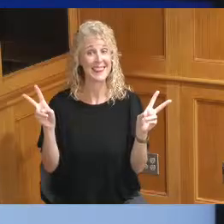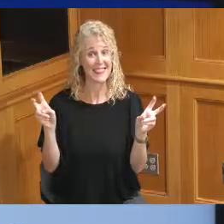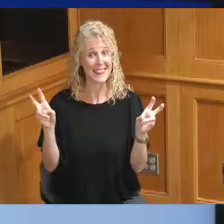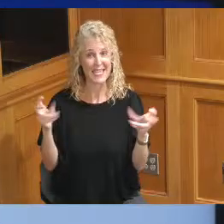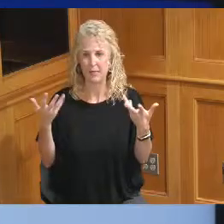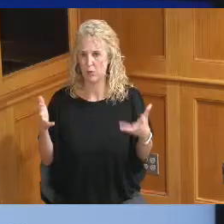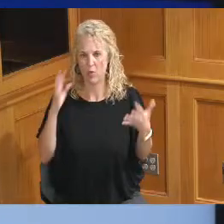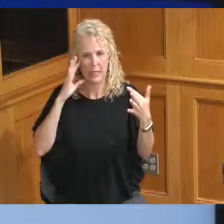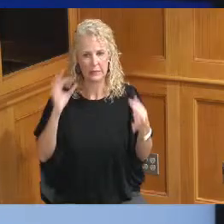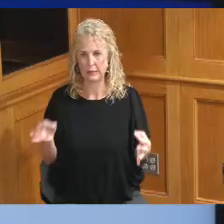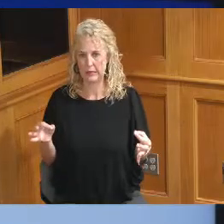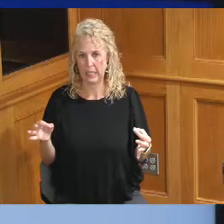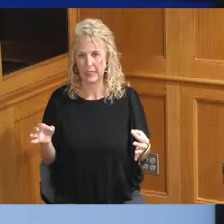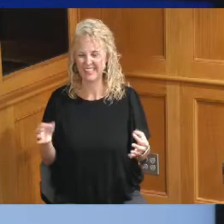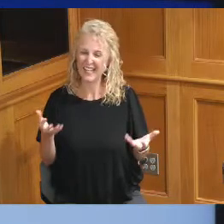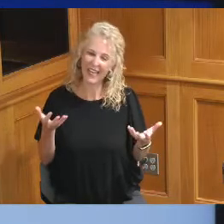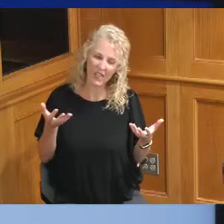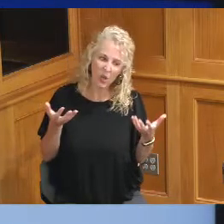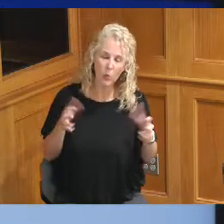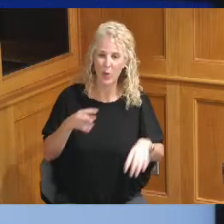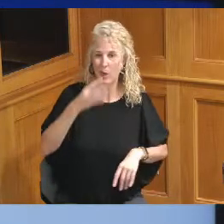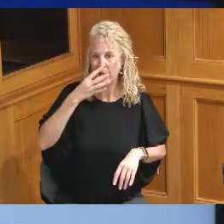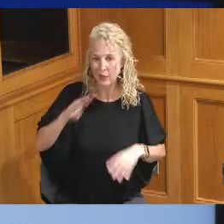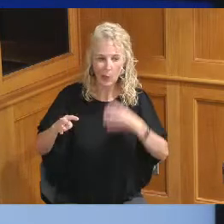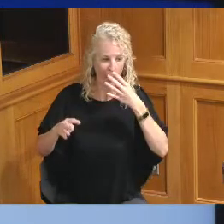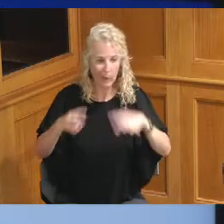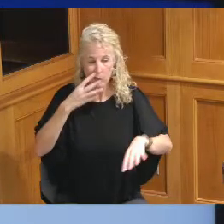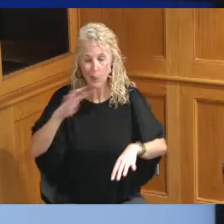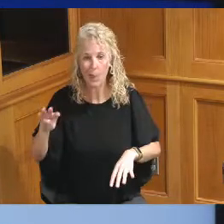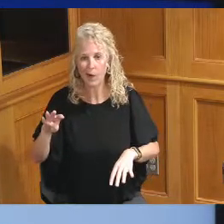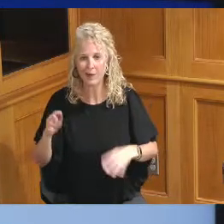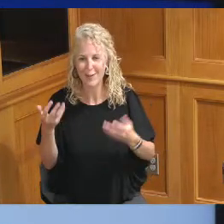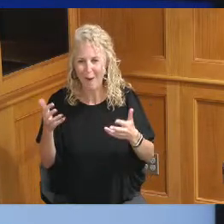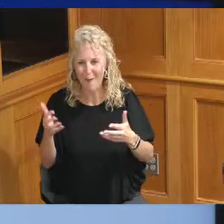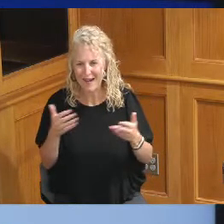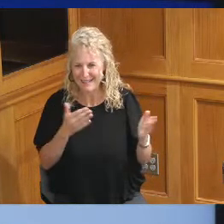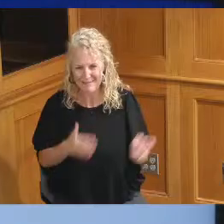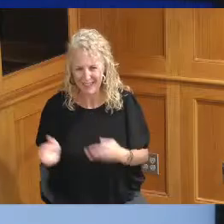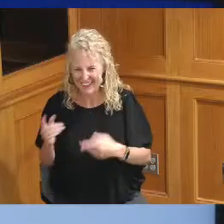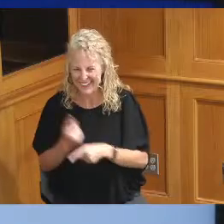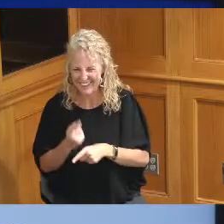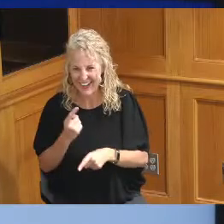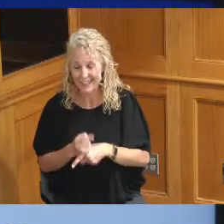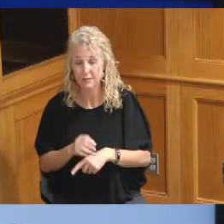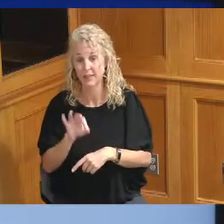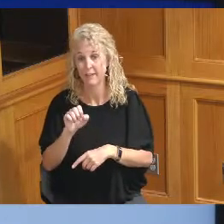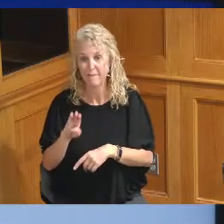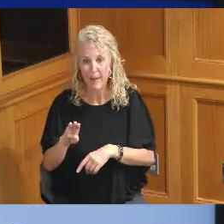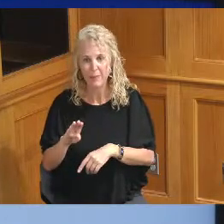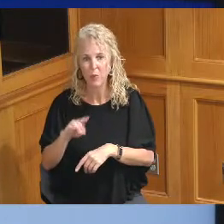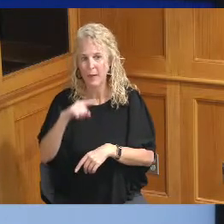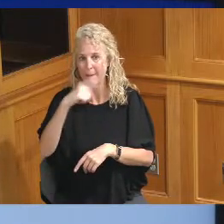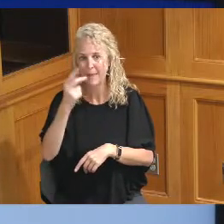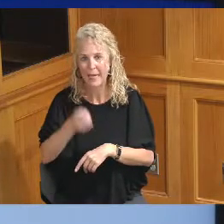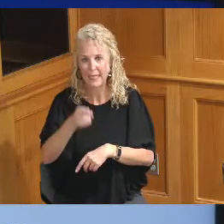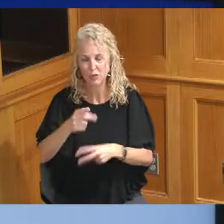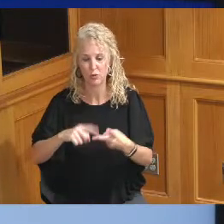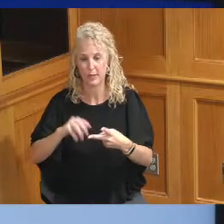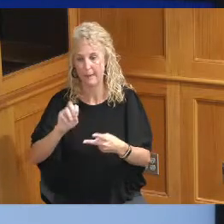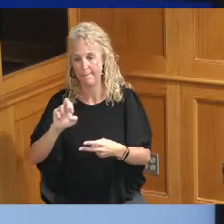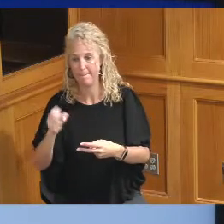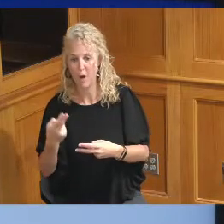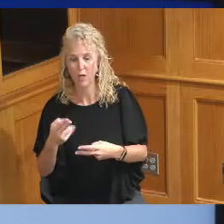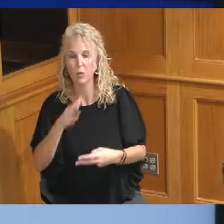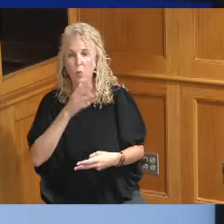community. We also don't want to ignore what we already have as far as affinity months. February's Black History Month, March is Women's History Month. We also